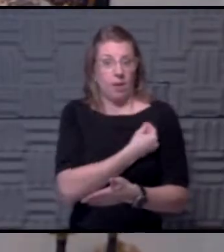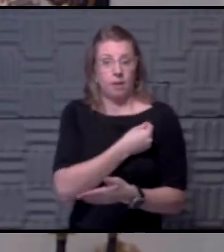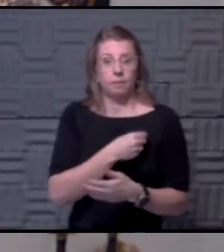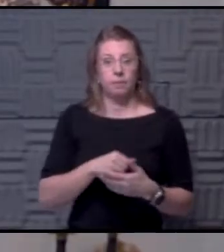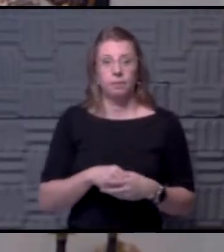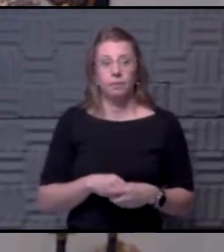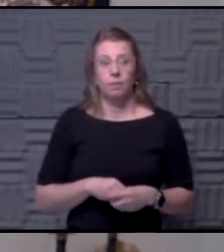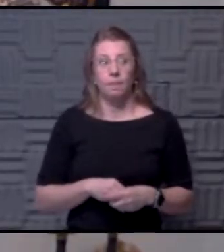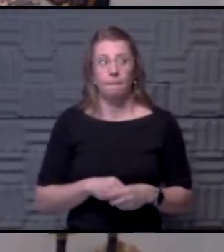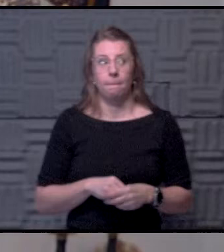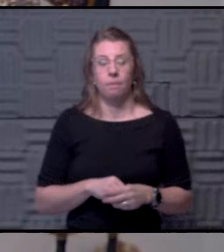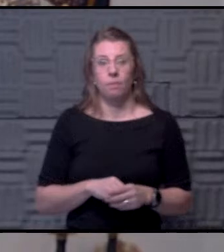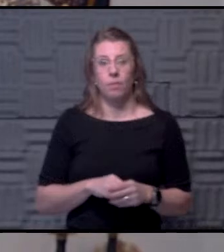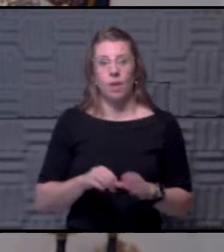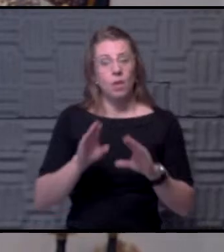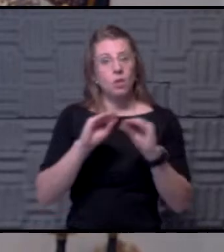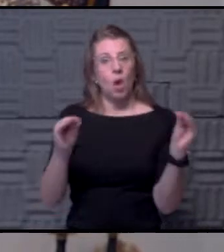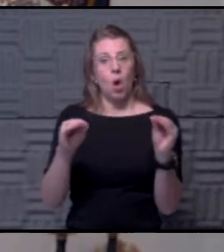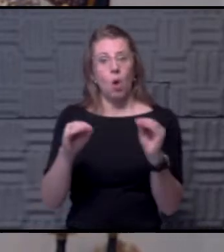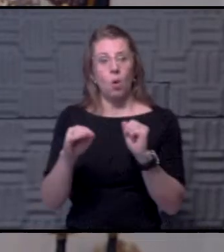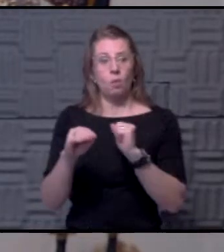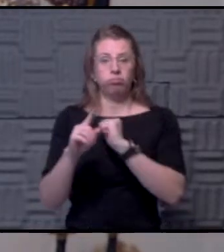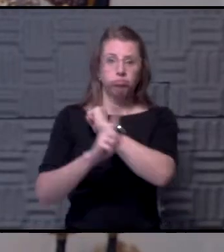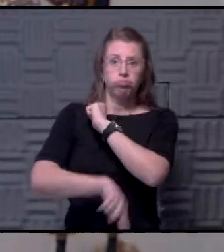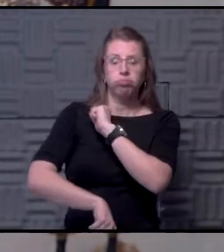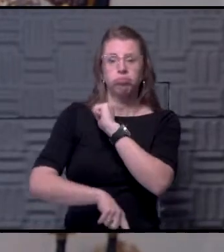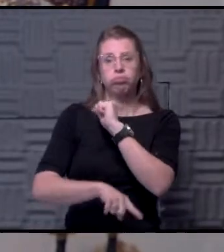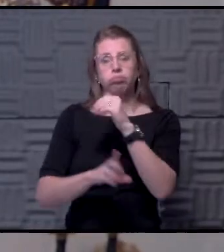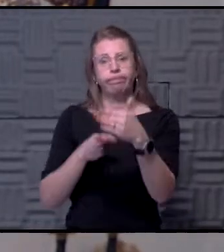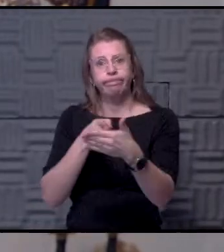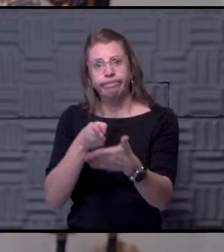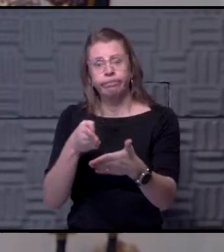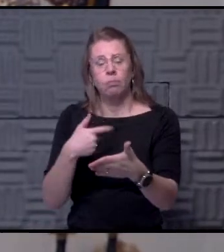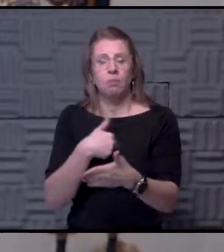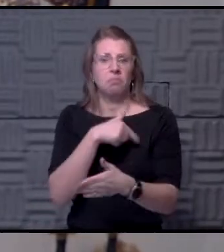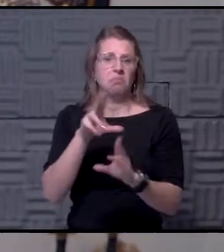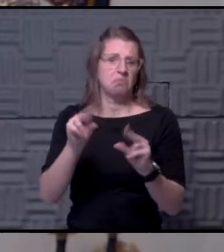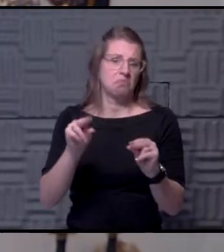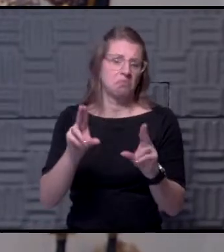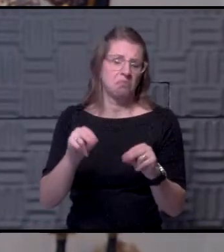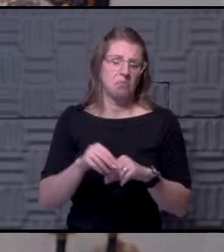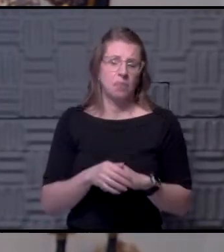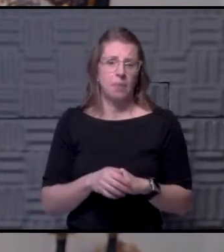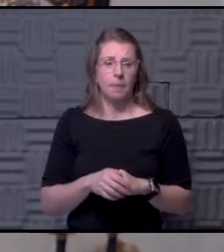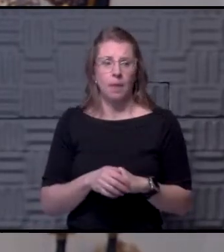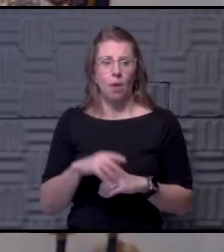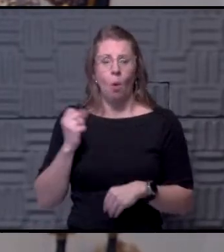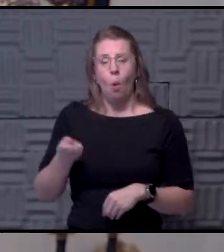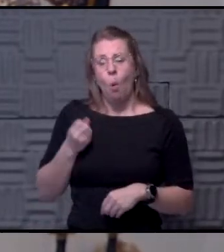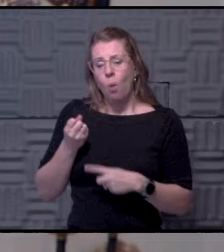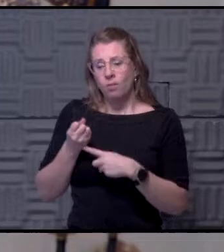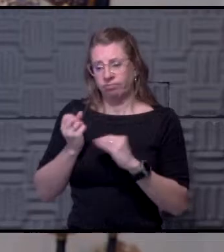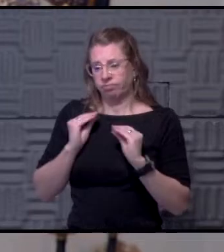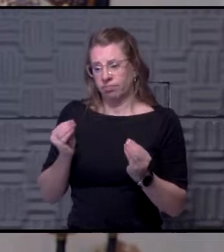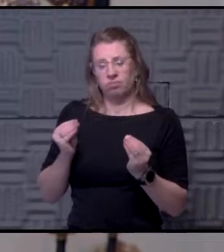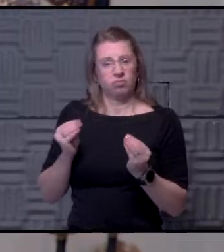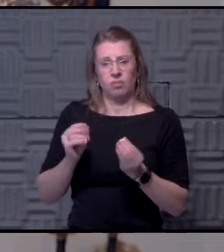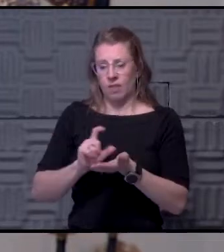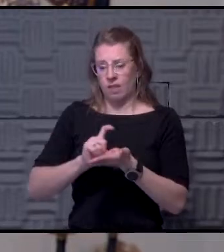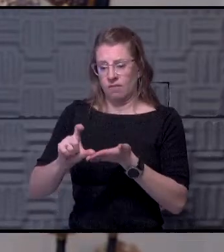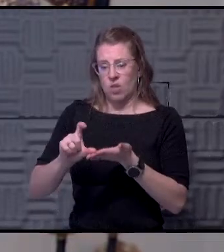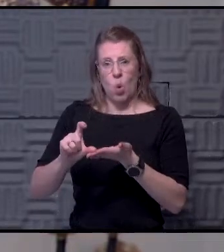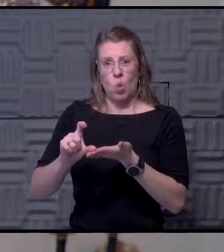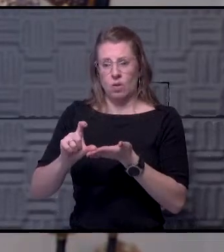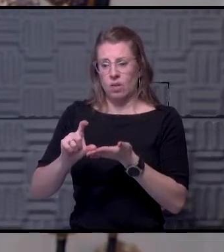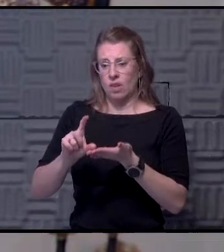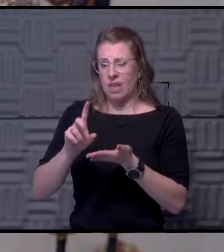any penalty points against us, but therefore the holding back. We've gotten every single dose of vaccine